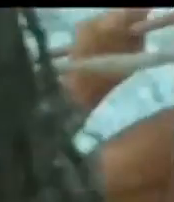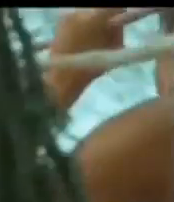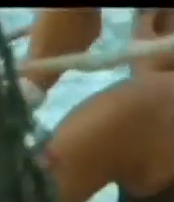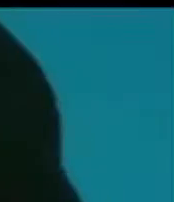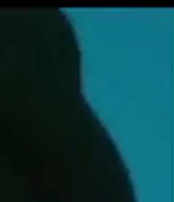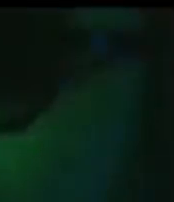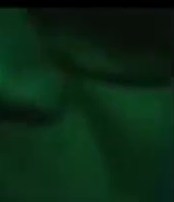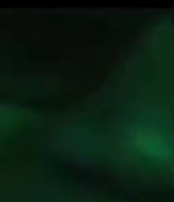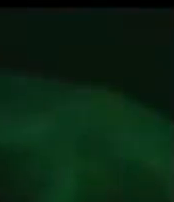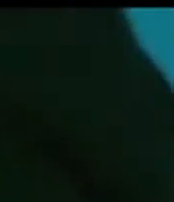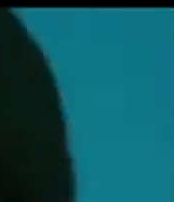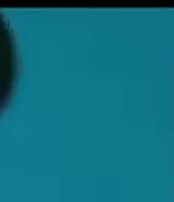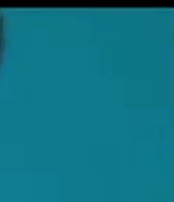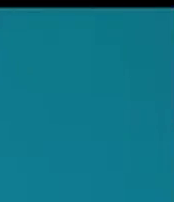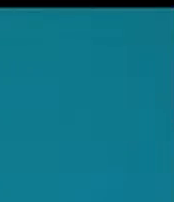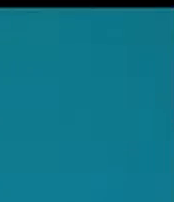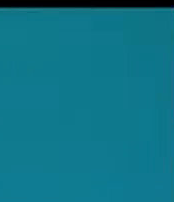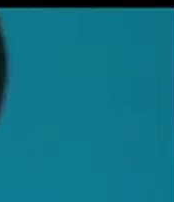live.